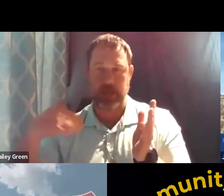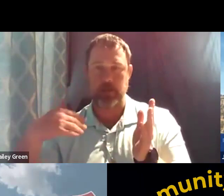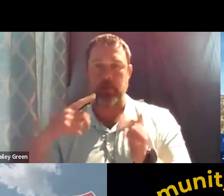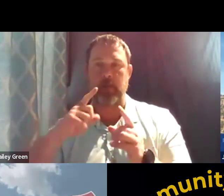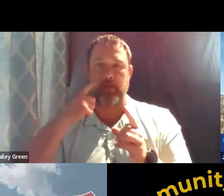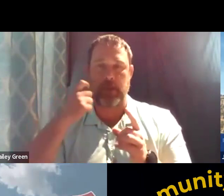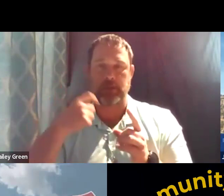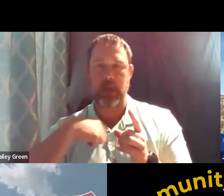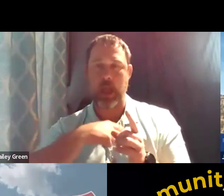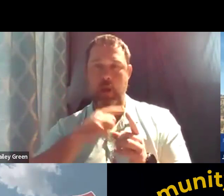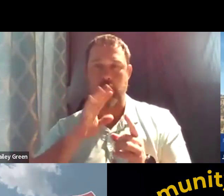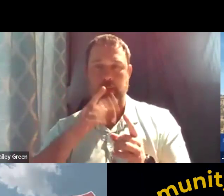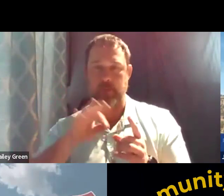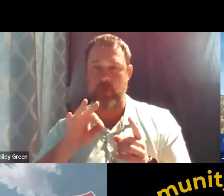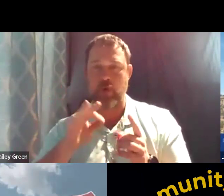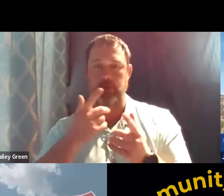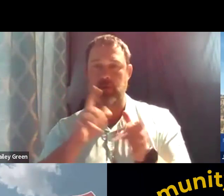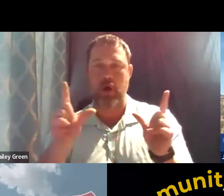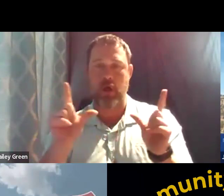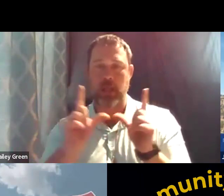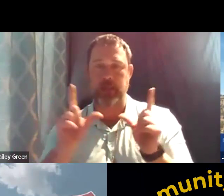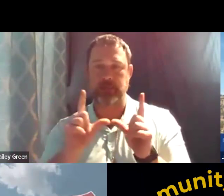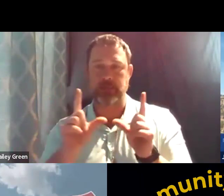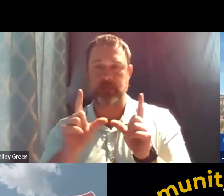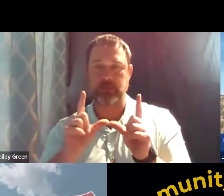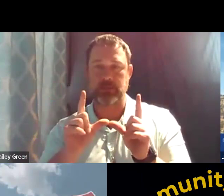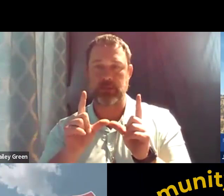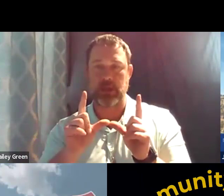our platform, everything is licensed as community